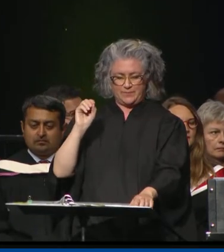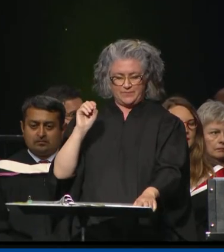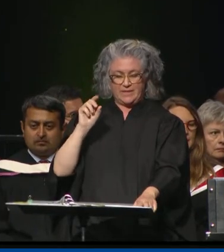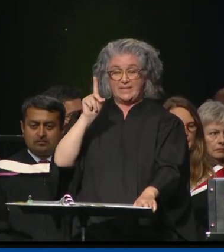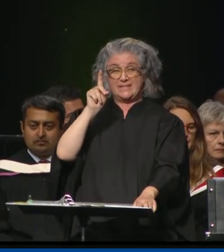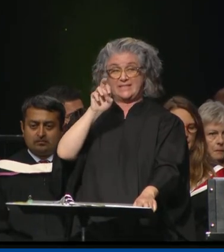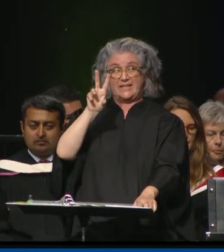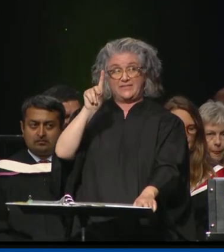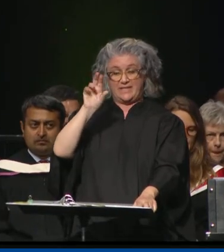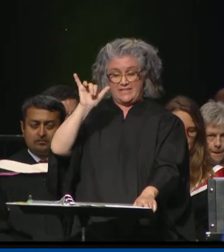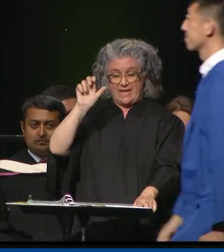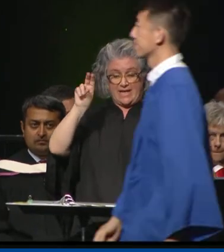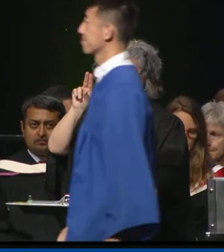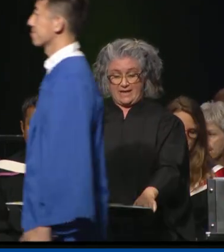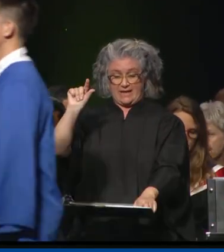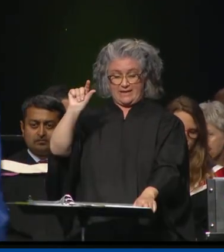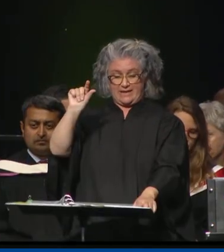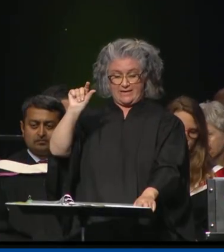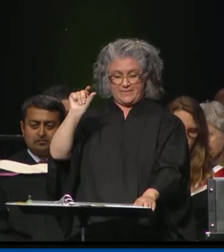David Yang.